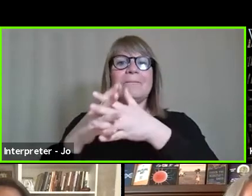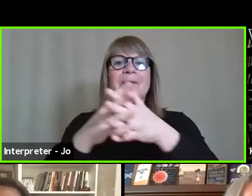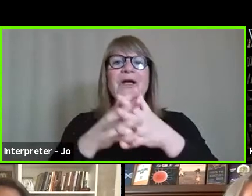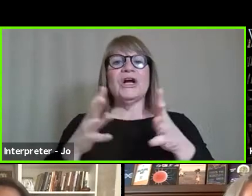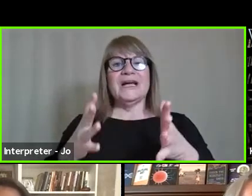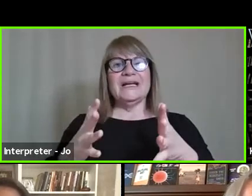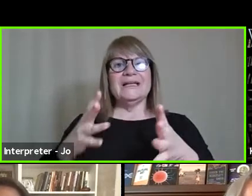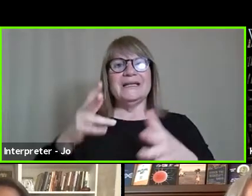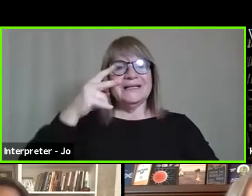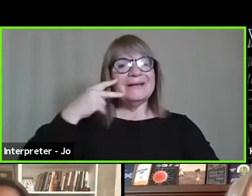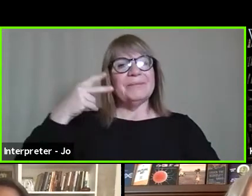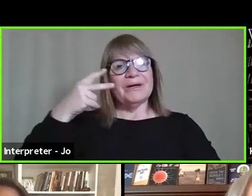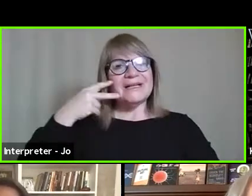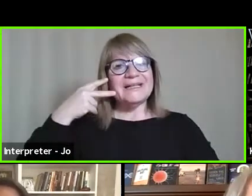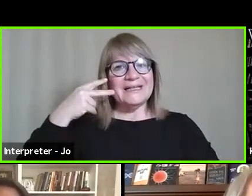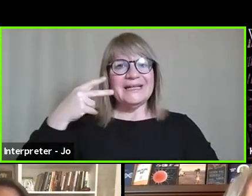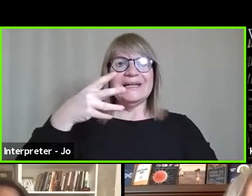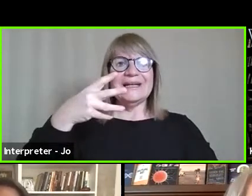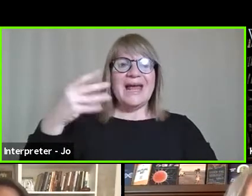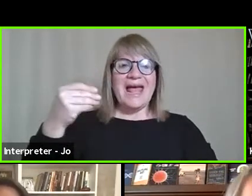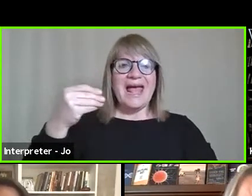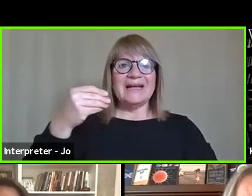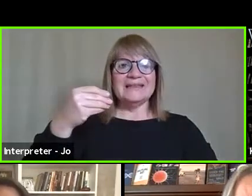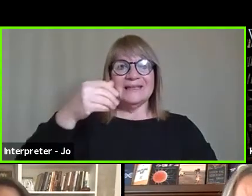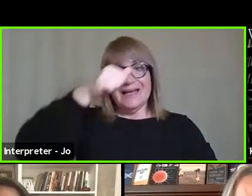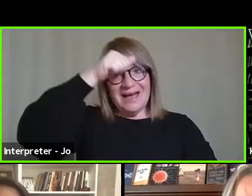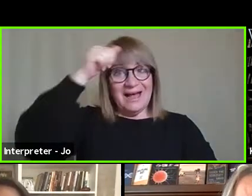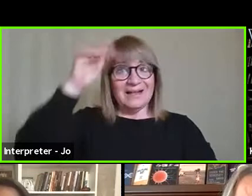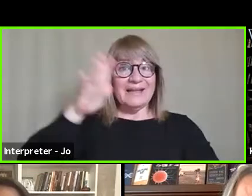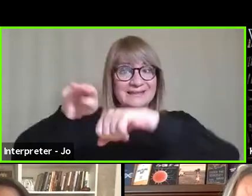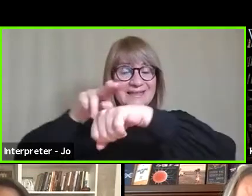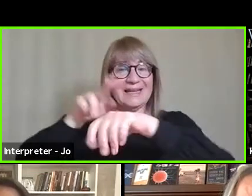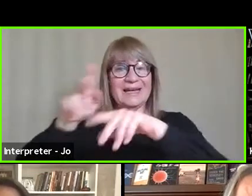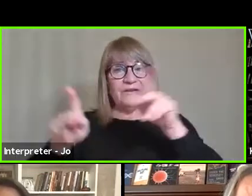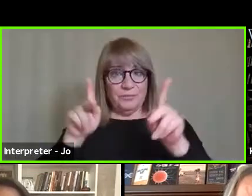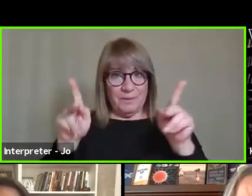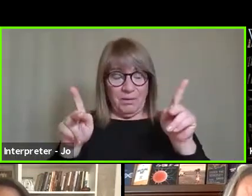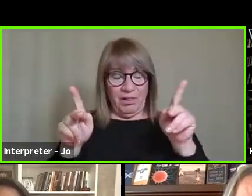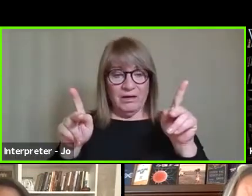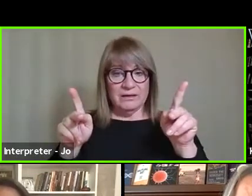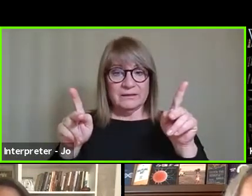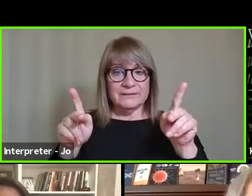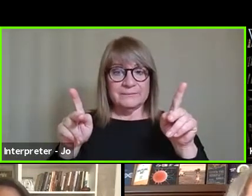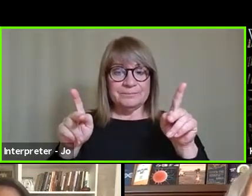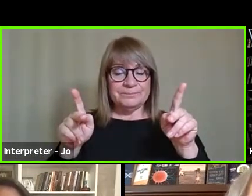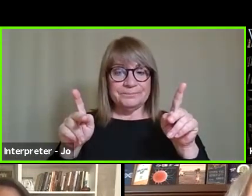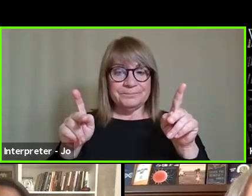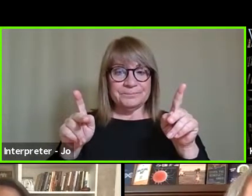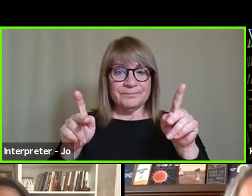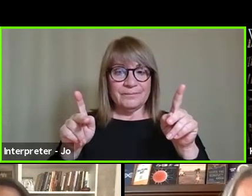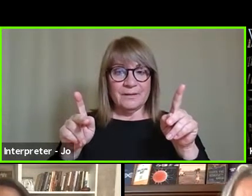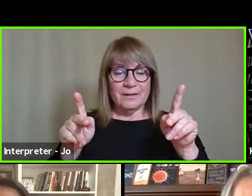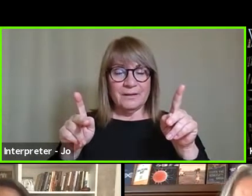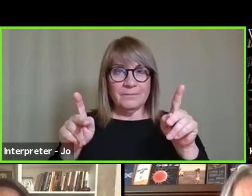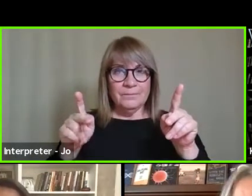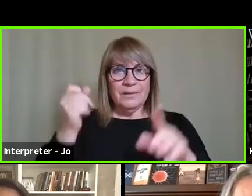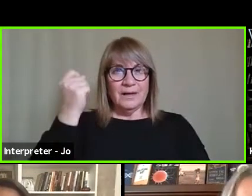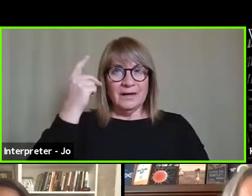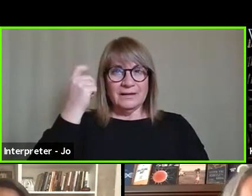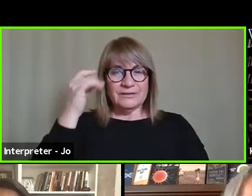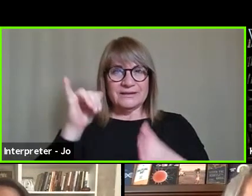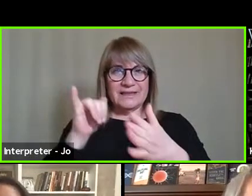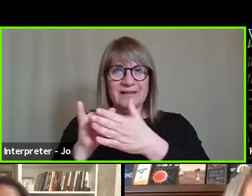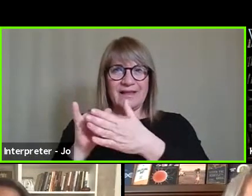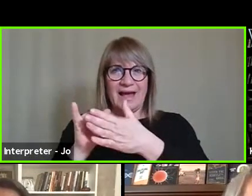guys would have been american indian almost entirely um was understanding that in the context of like the